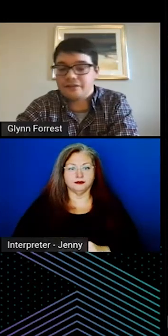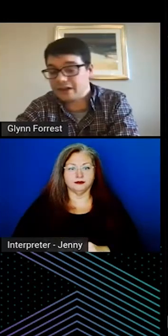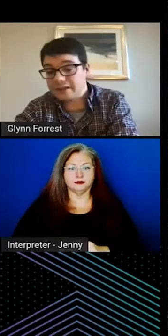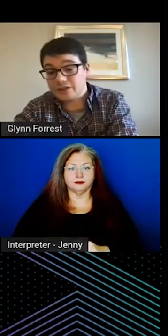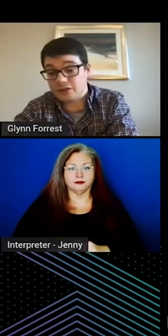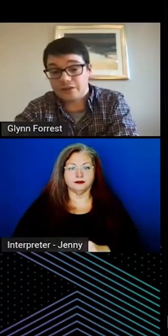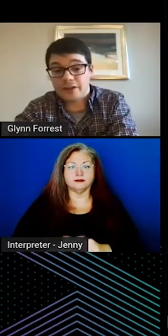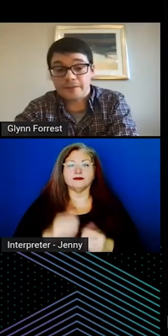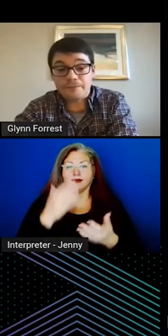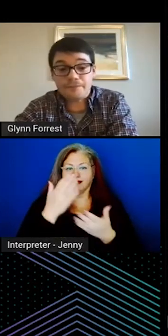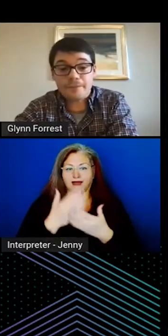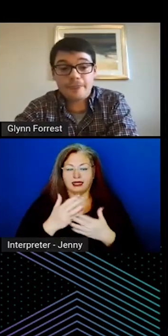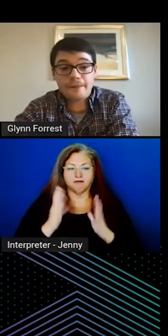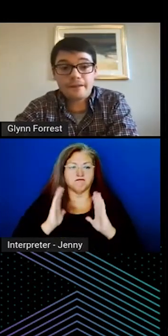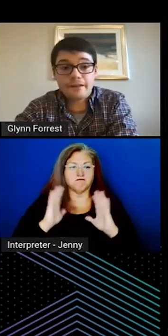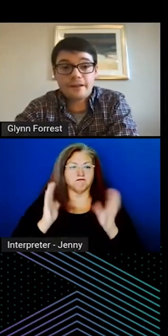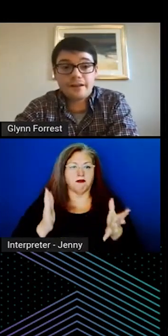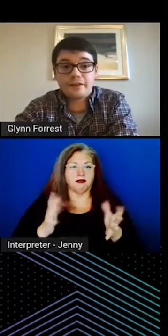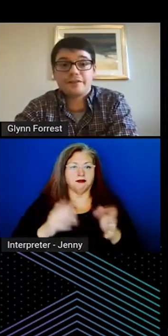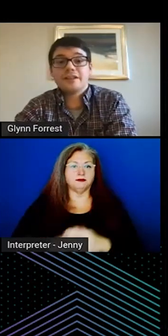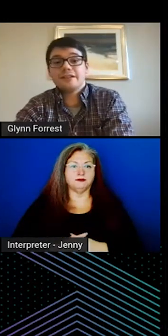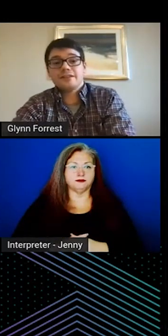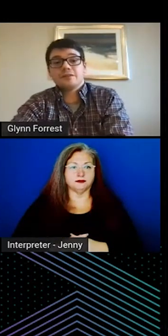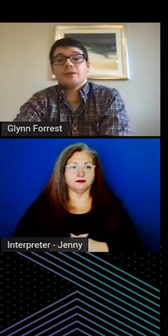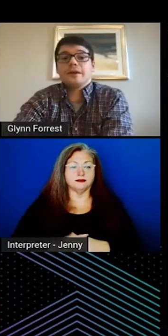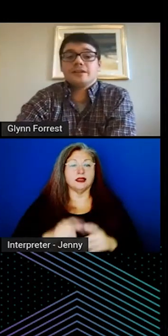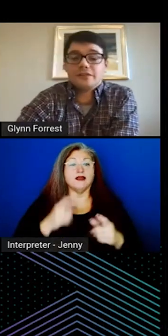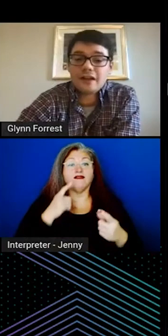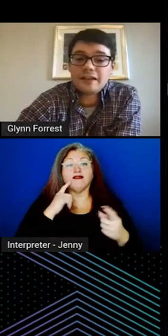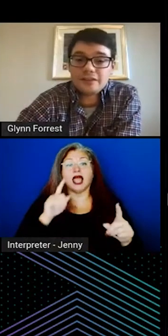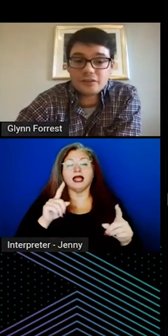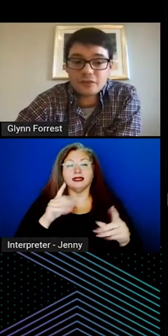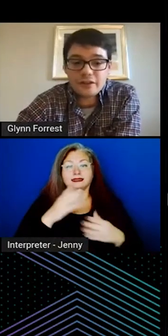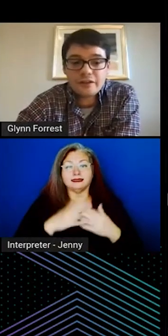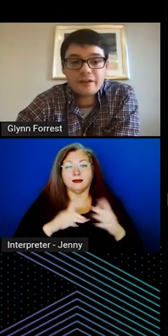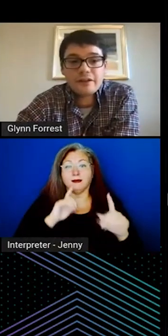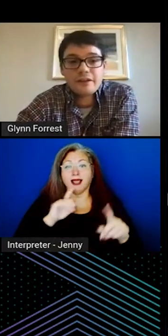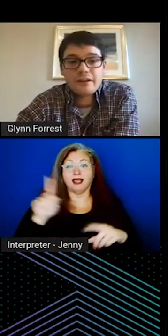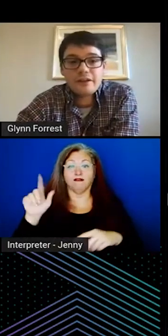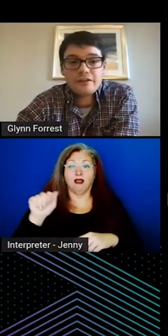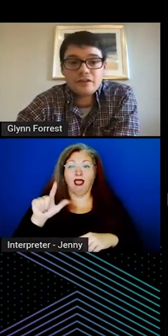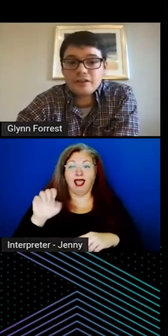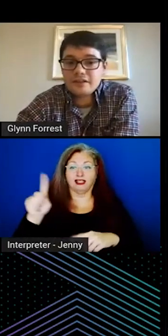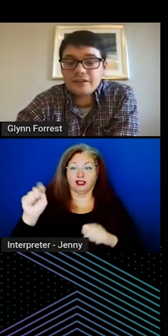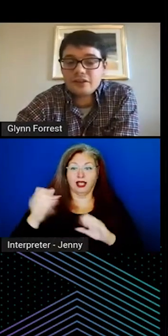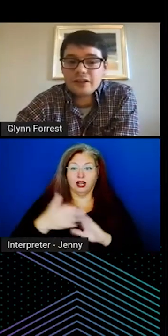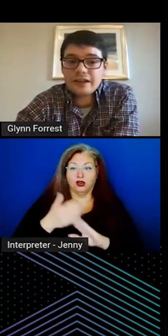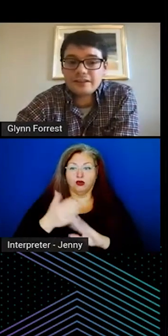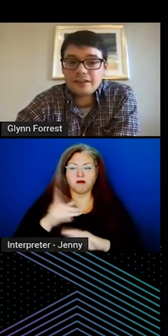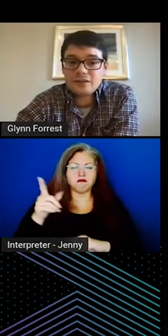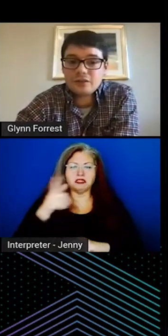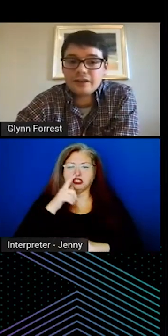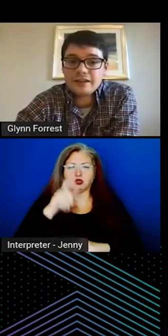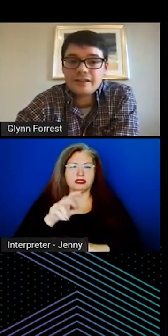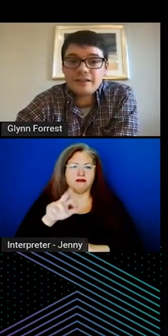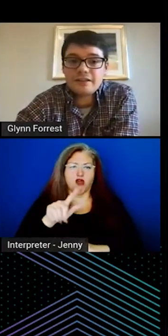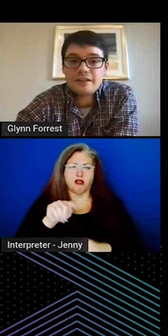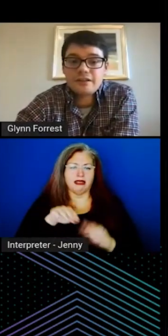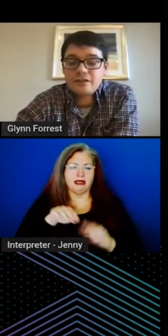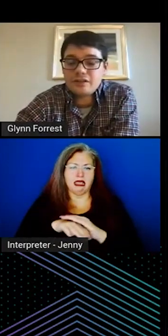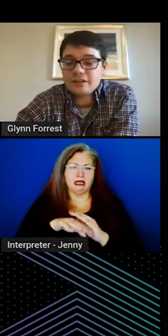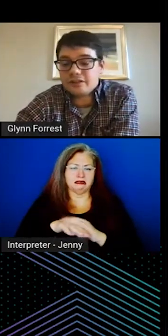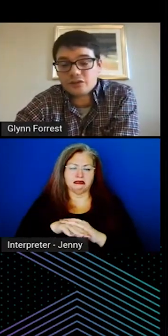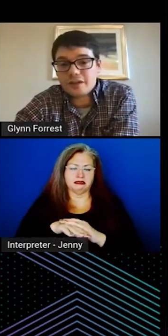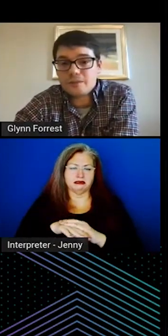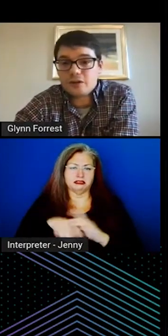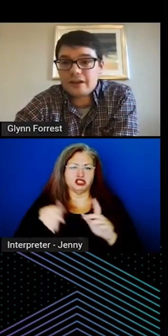And it validates just fine. Now finally, some commands for Alice to run. She doesn't need Vault access to run these.